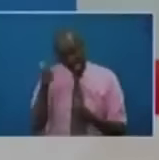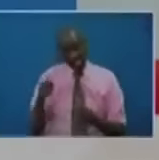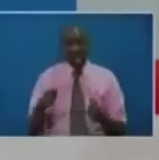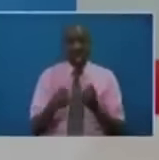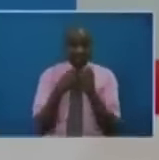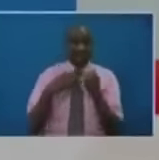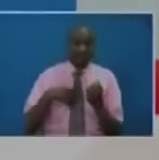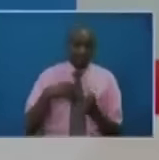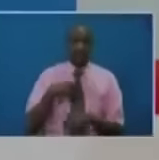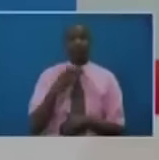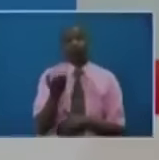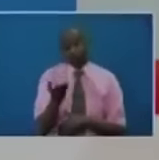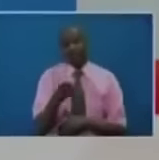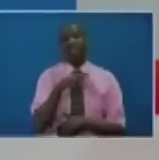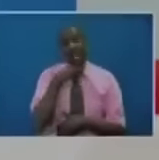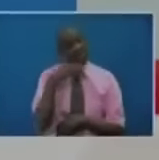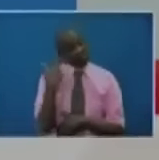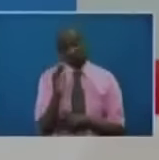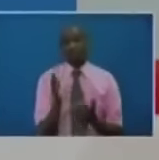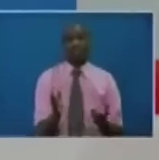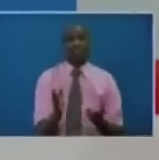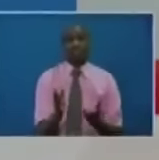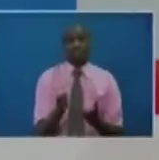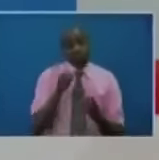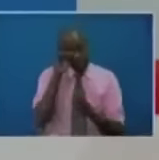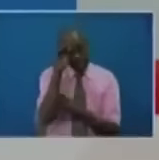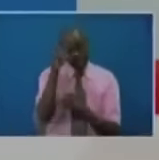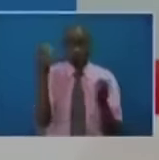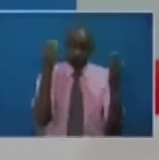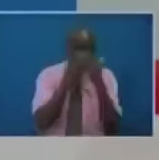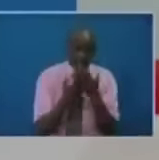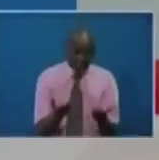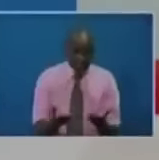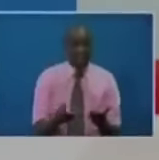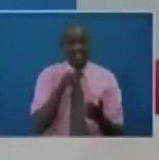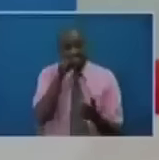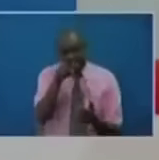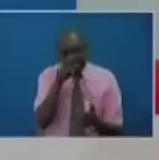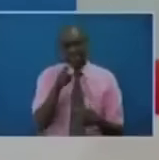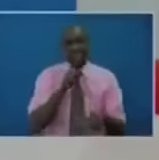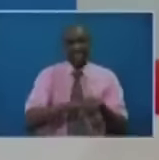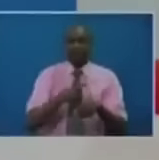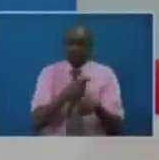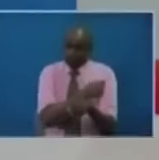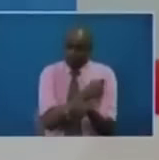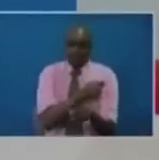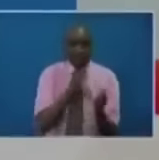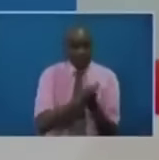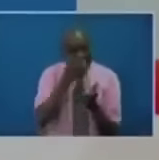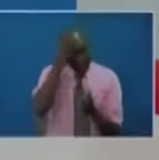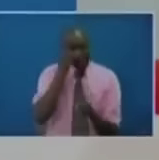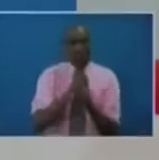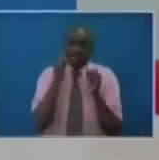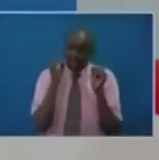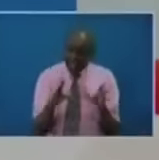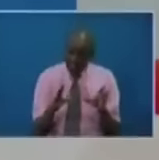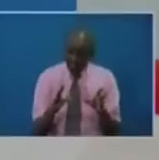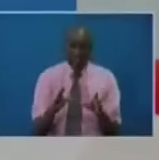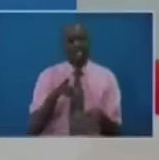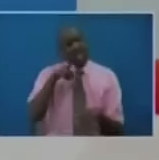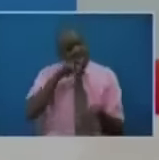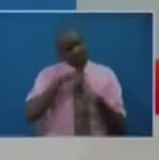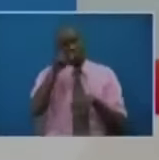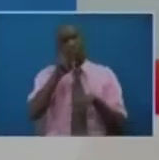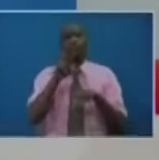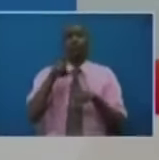of people who have lost lives, and we're asking you tonight, how has this health workers strike affected the area that you live in? It has